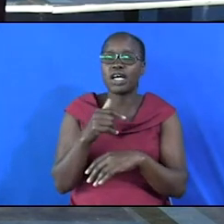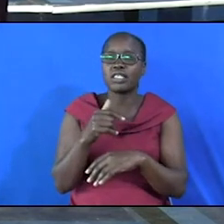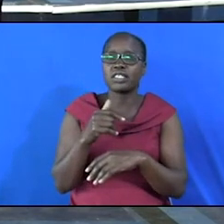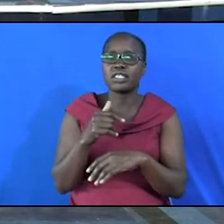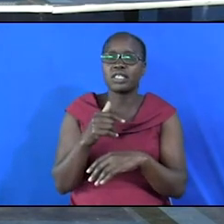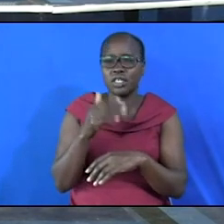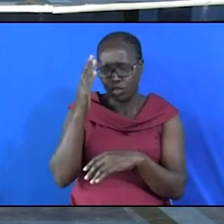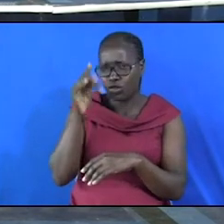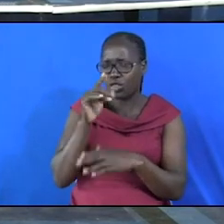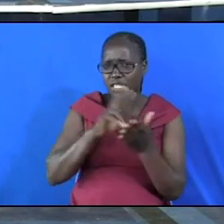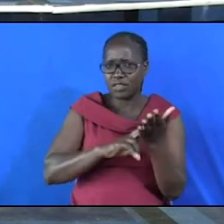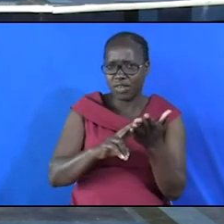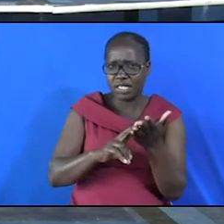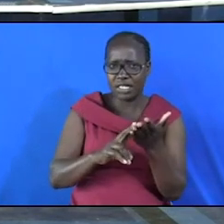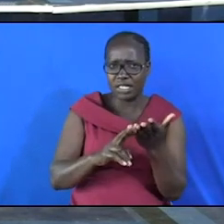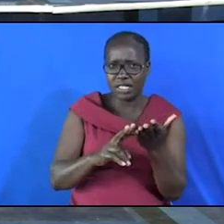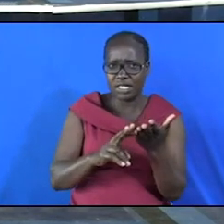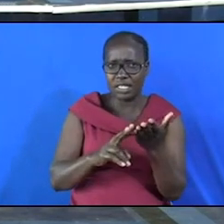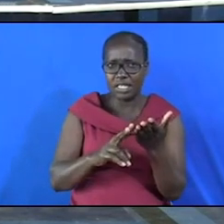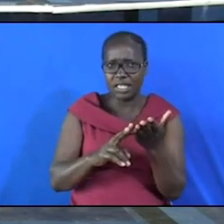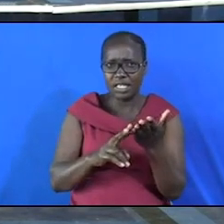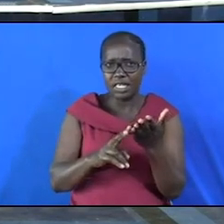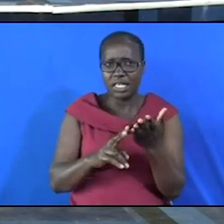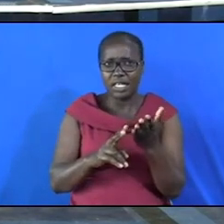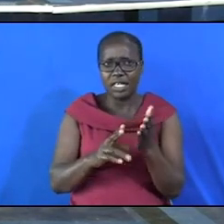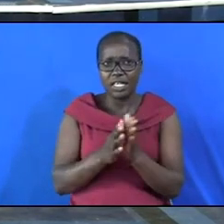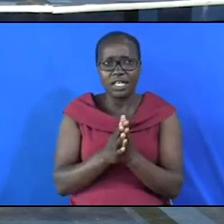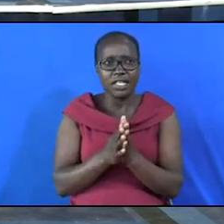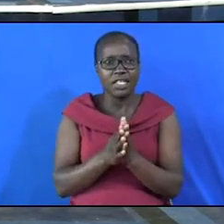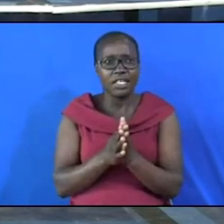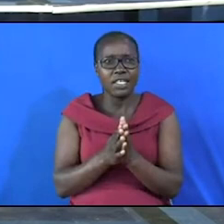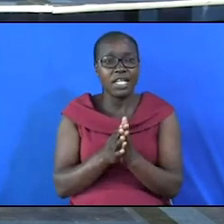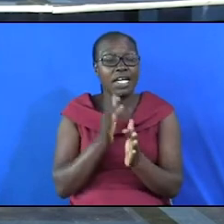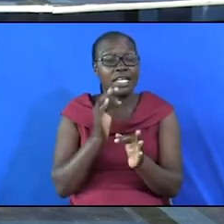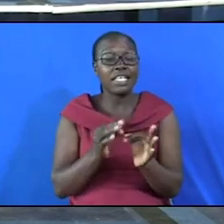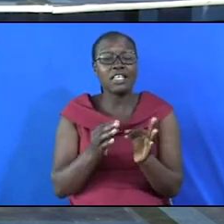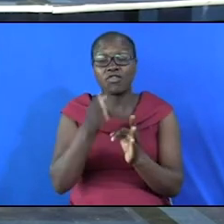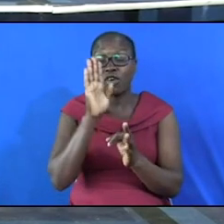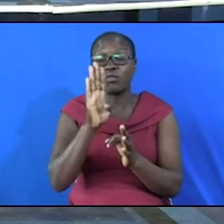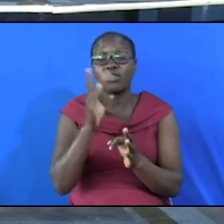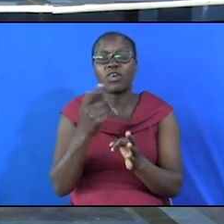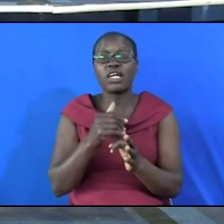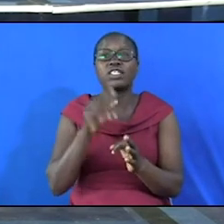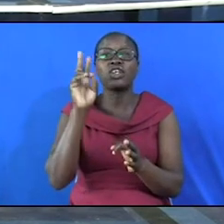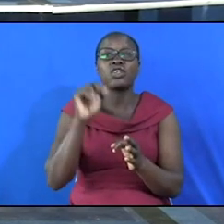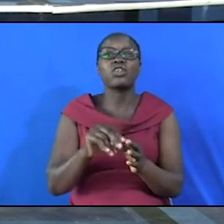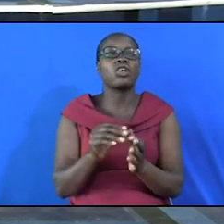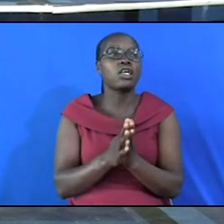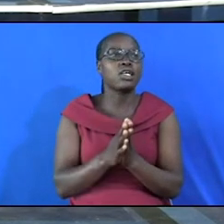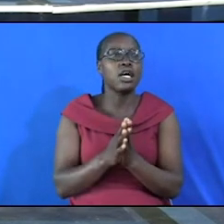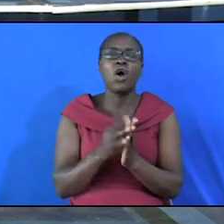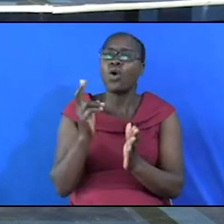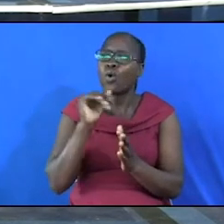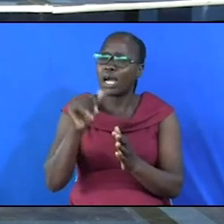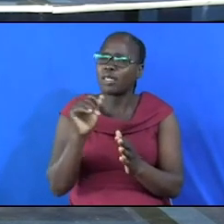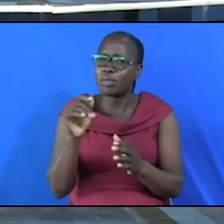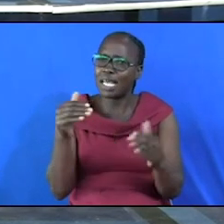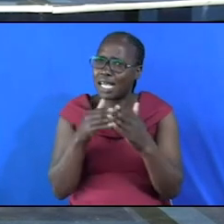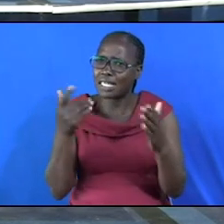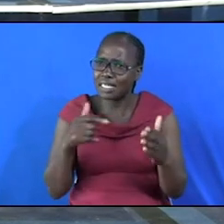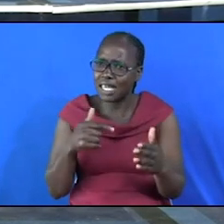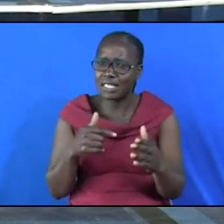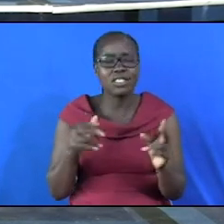you know this one? No, you don't know this one. This road doesn't know this one. If God be for us, who can be against